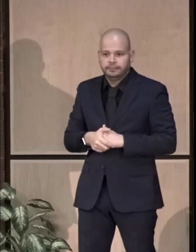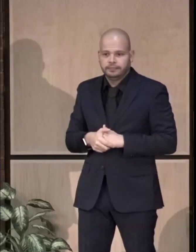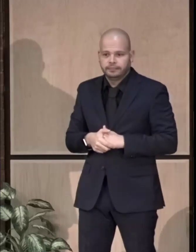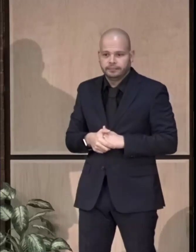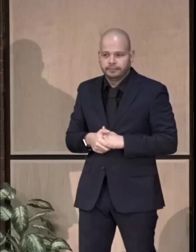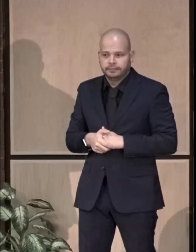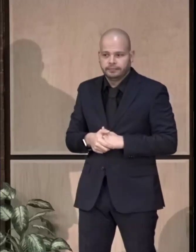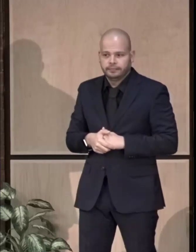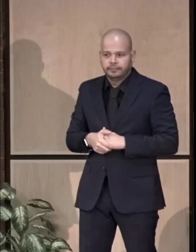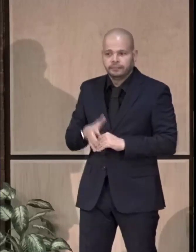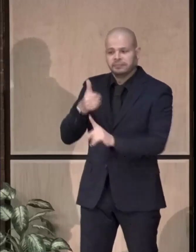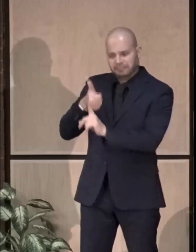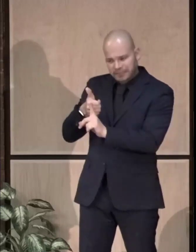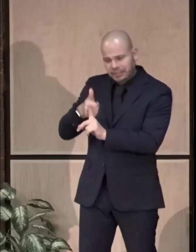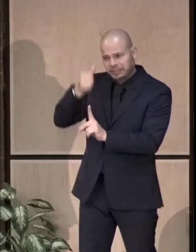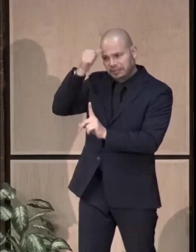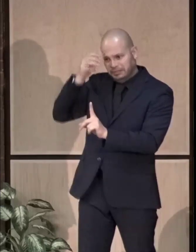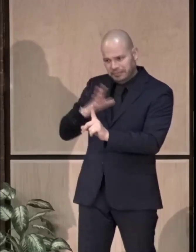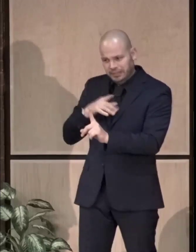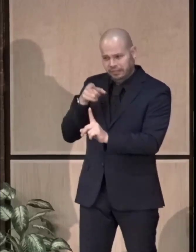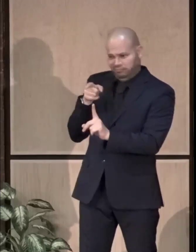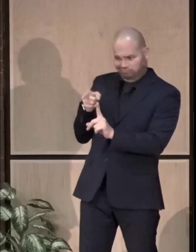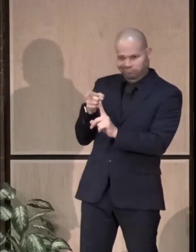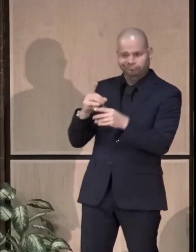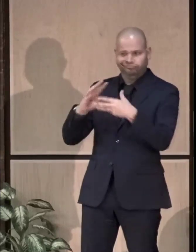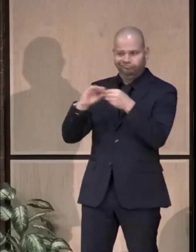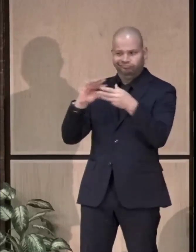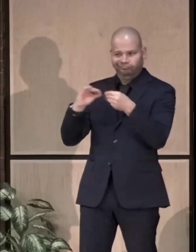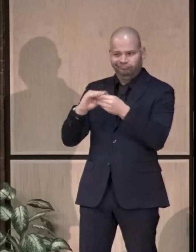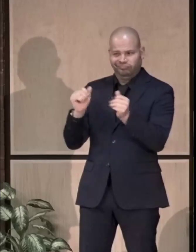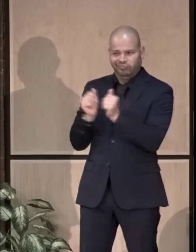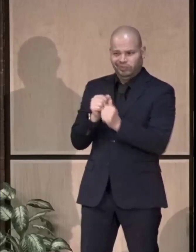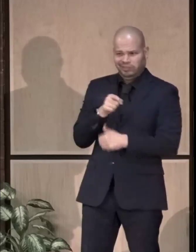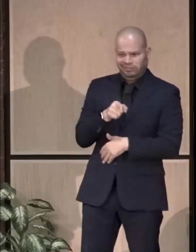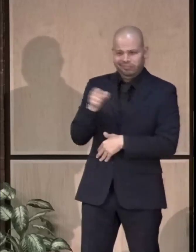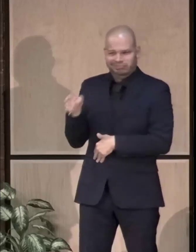he, after his talking with Sergeant Card, he was